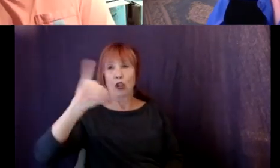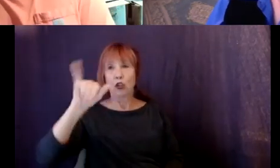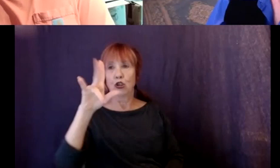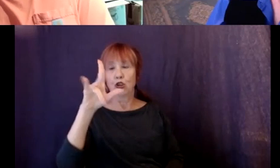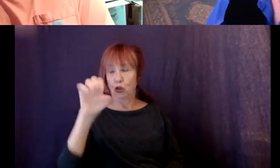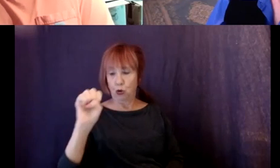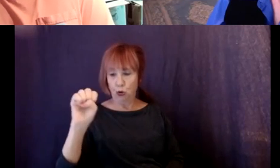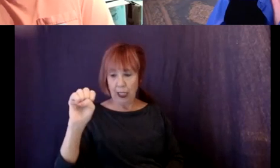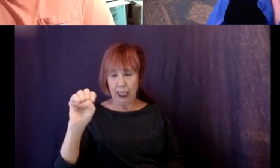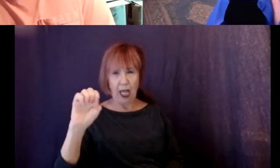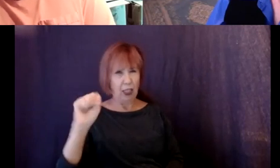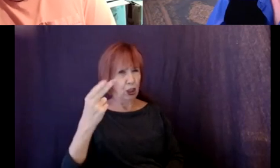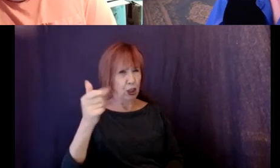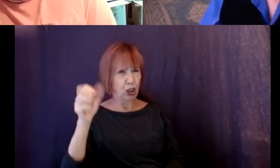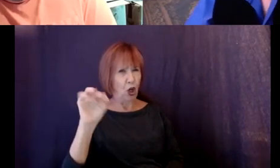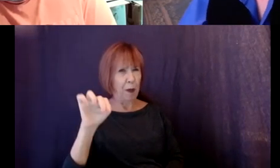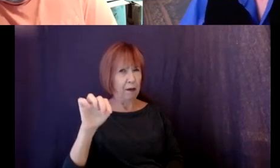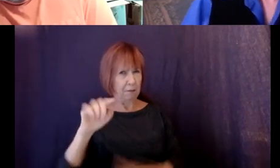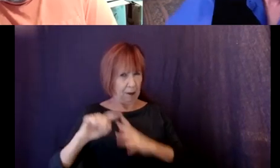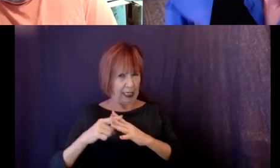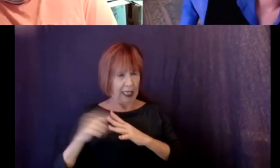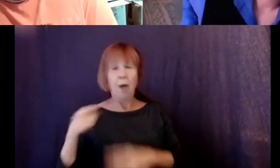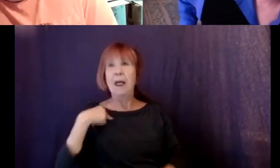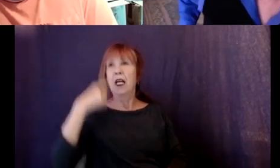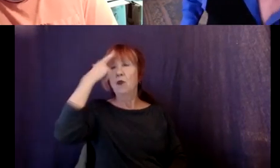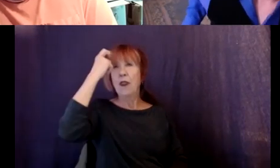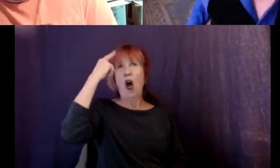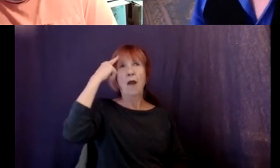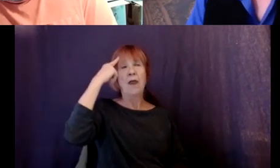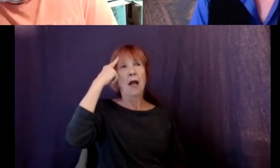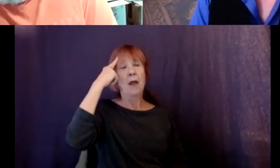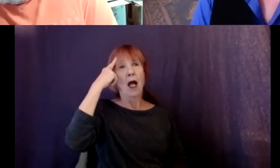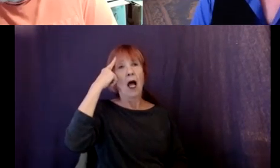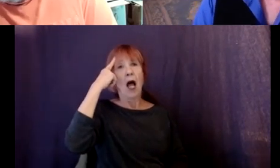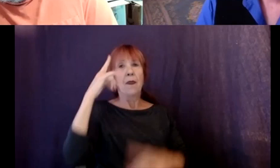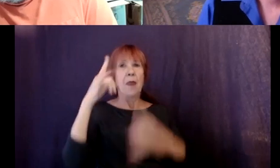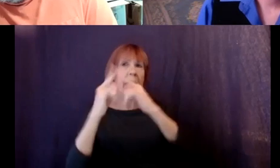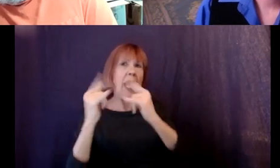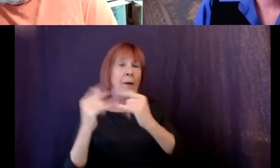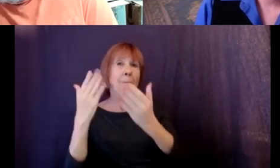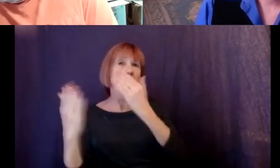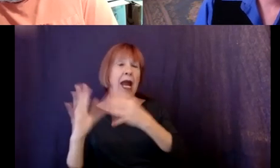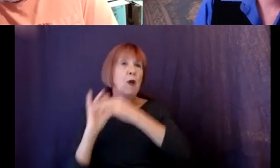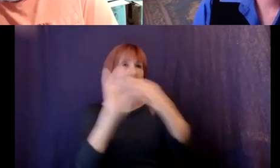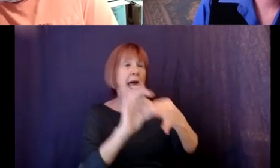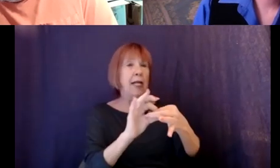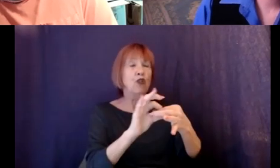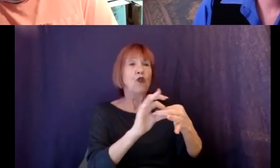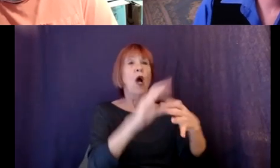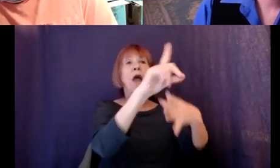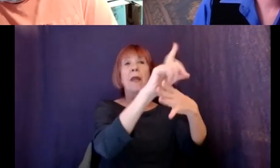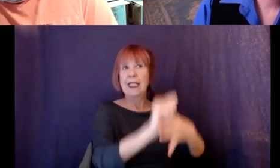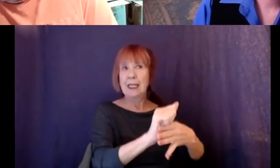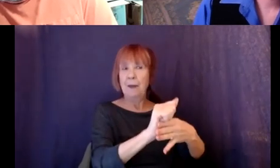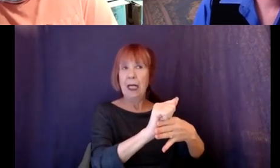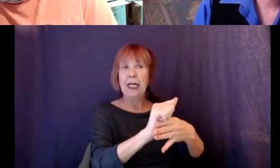And because we had this theory that the camp had something to do with the disabled civil rights movement, but, you know, didn't,